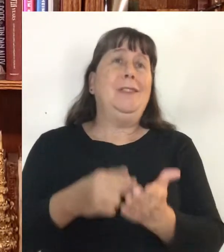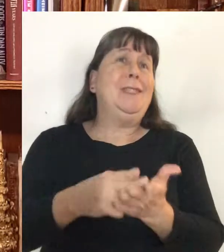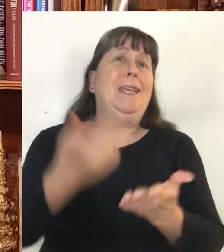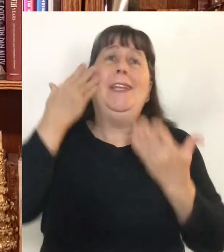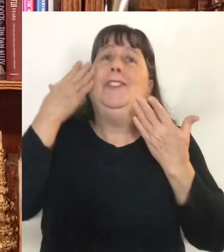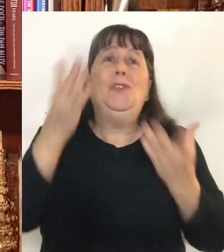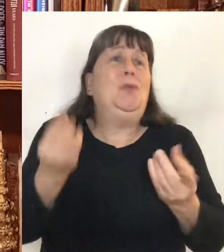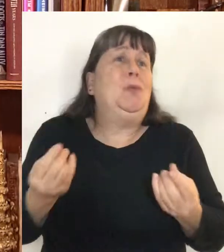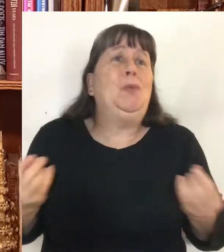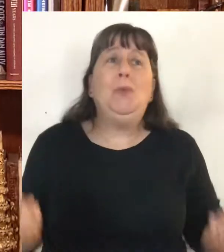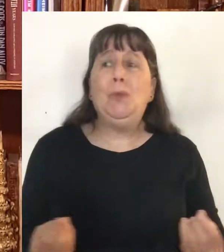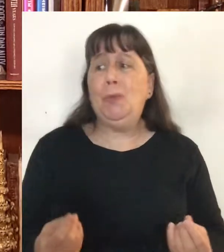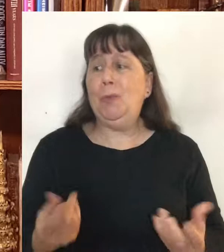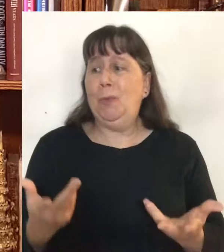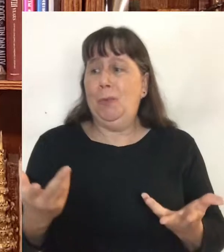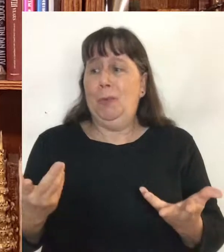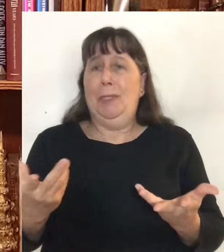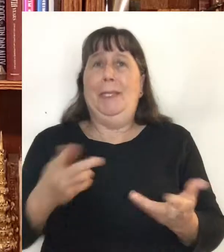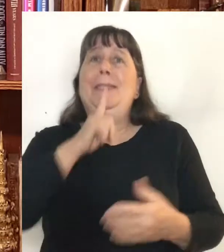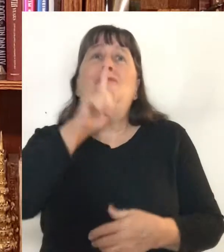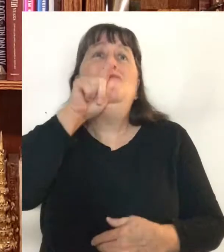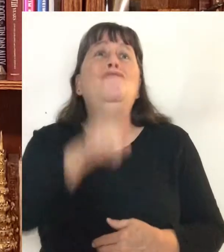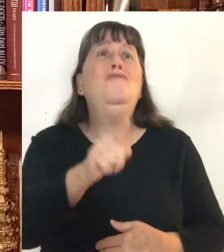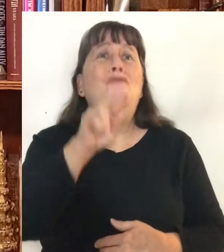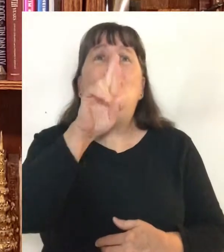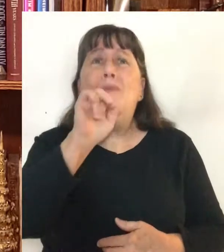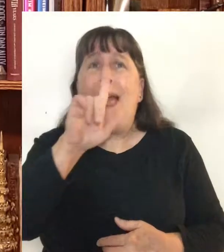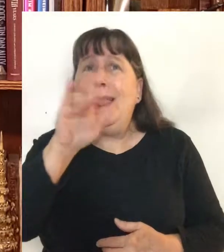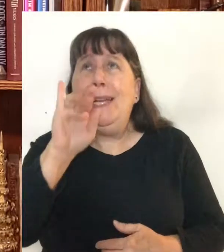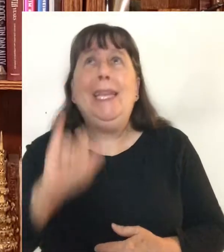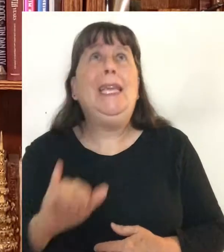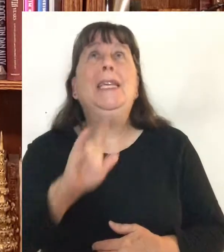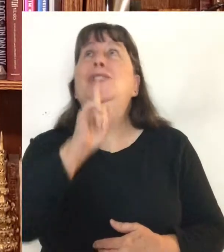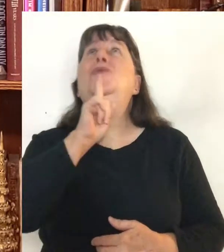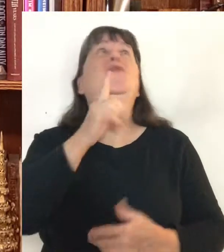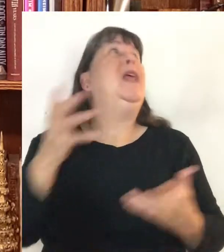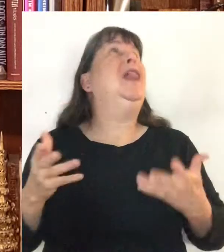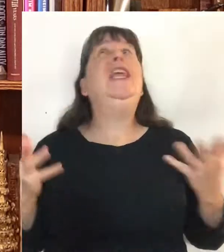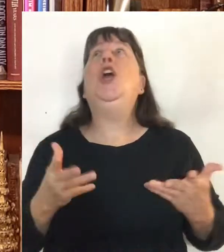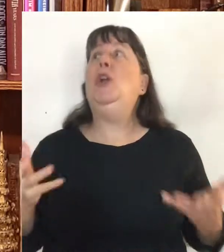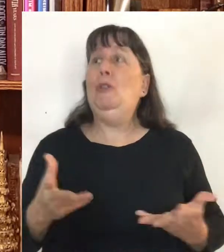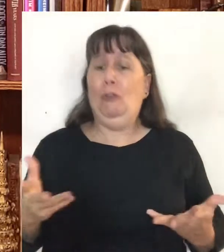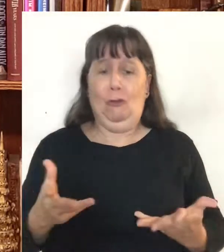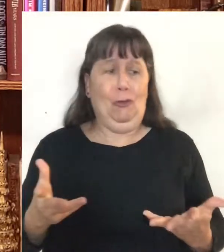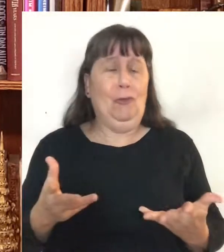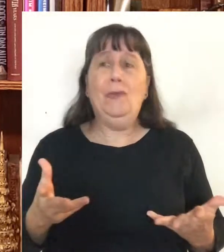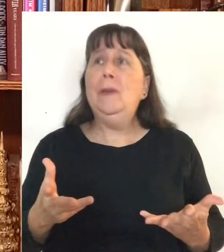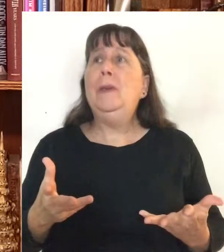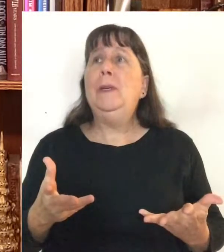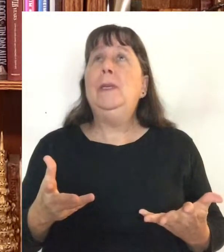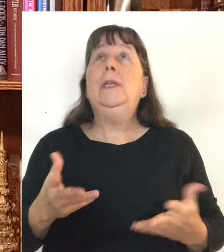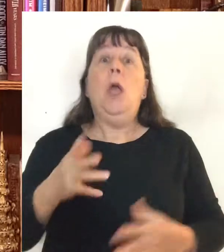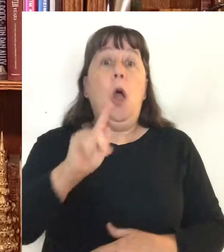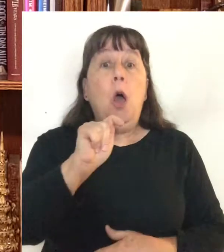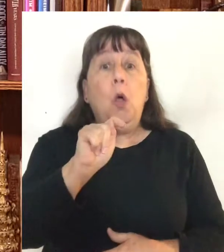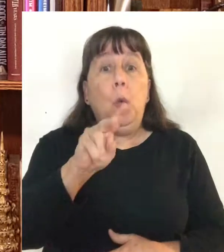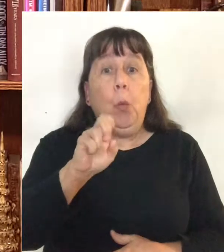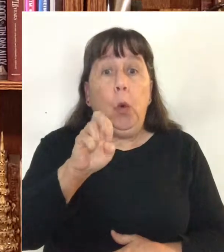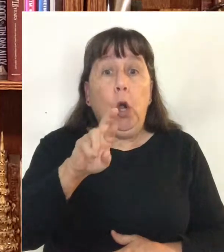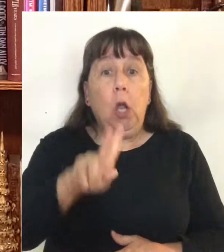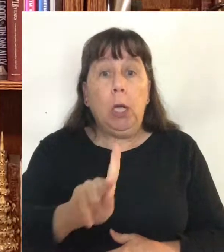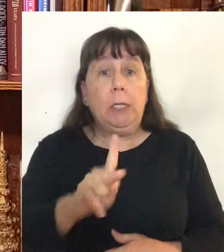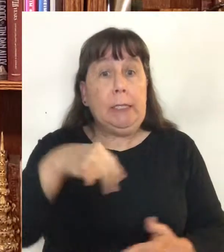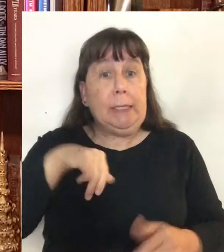meatballs. Honestly, I just don't know. Is this reality? Is this real?